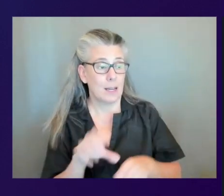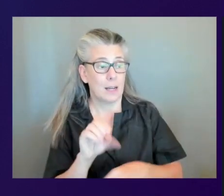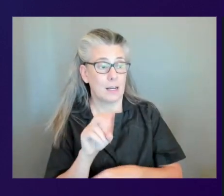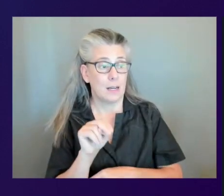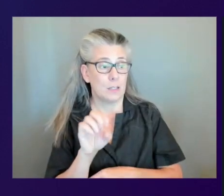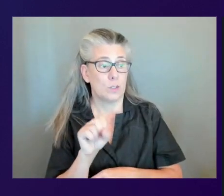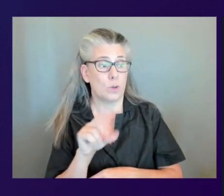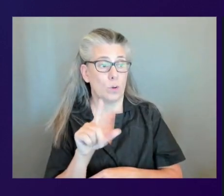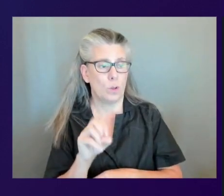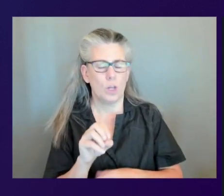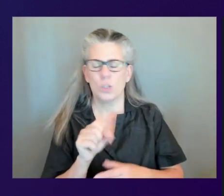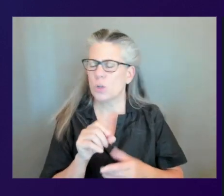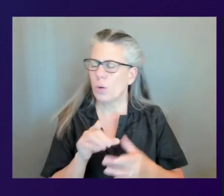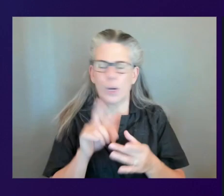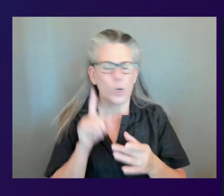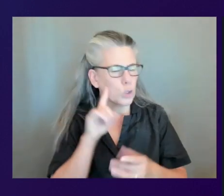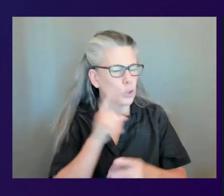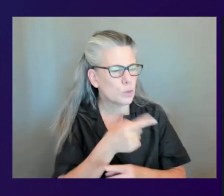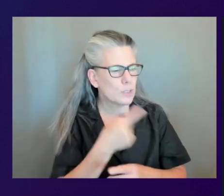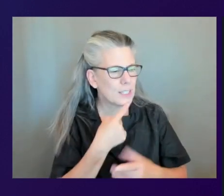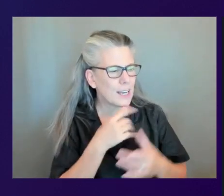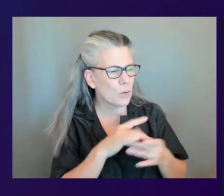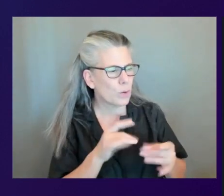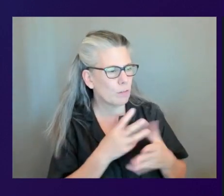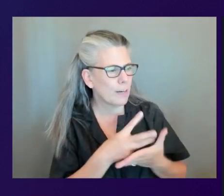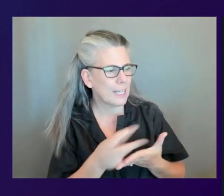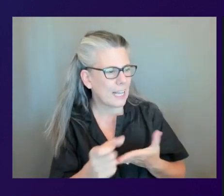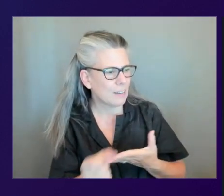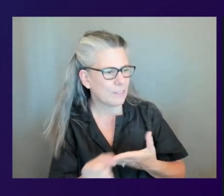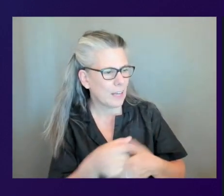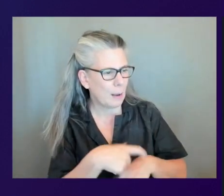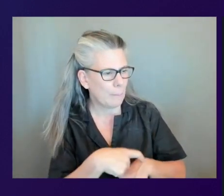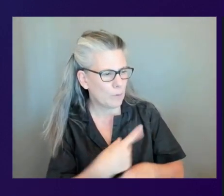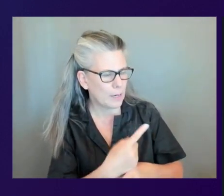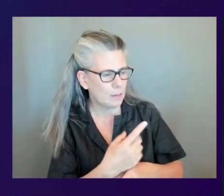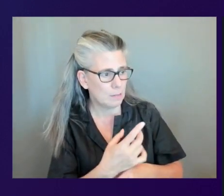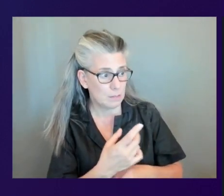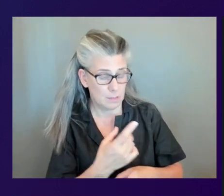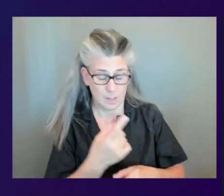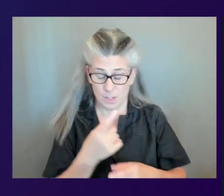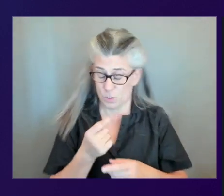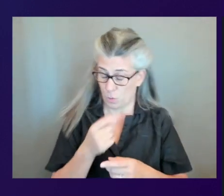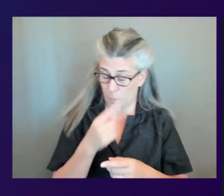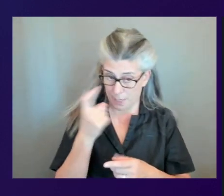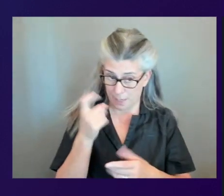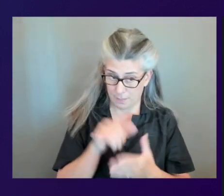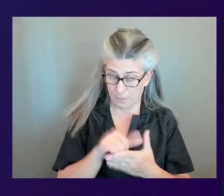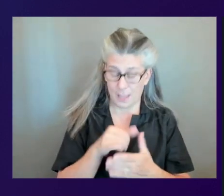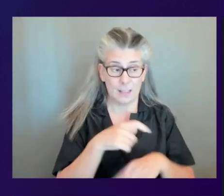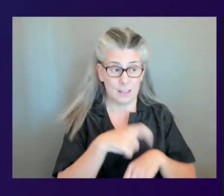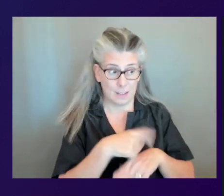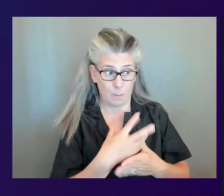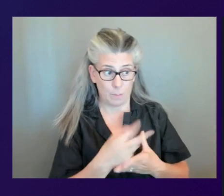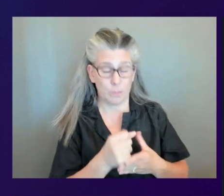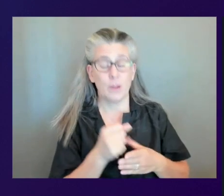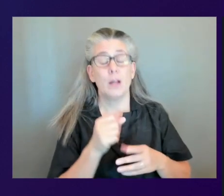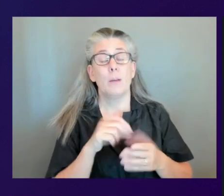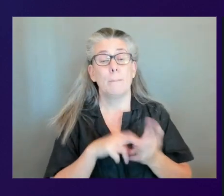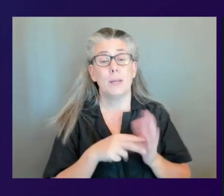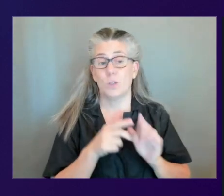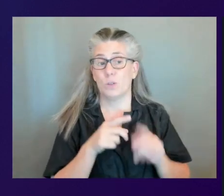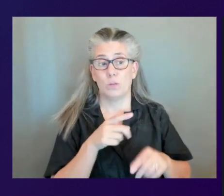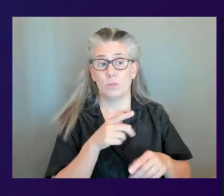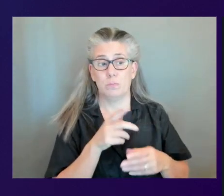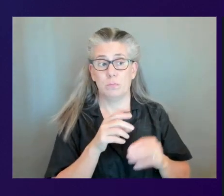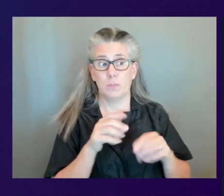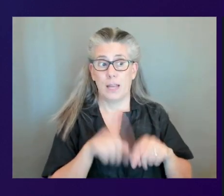running out of time. Yeah, You we won't are. show We're us- overtime now. We're over. Because of that, you weren't able to show us some things, but it sounds like there's an opportunity for folks that want to learn